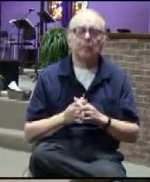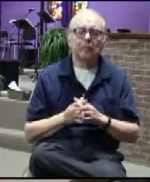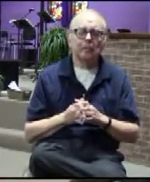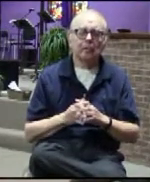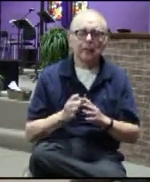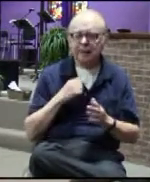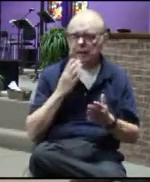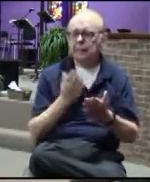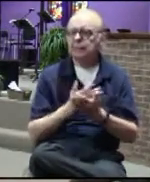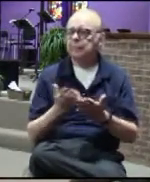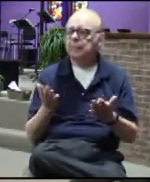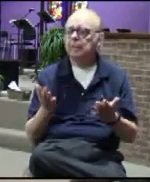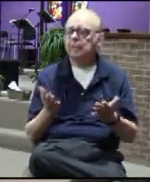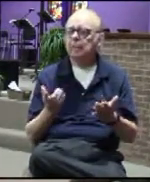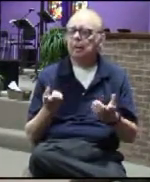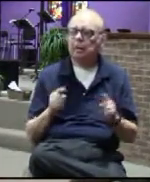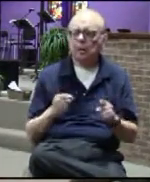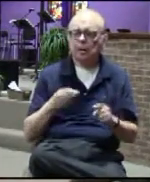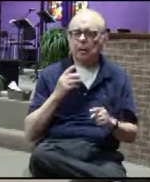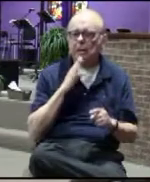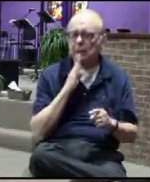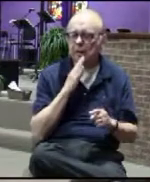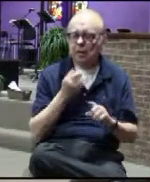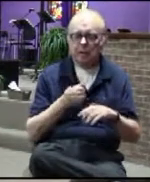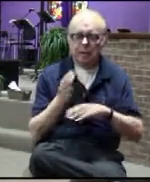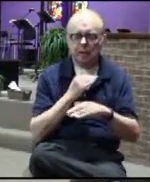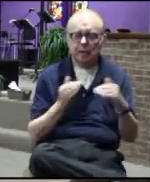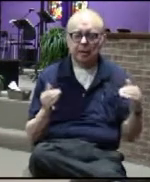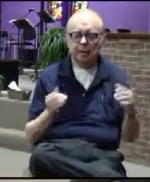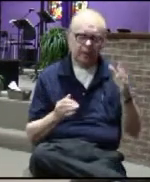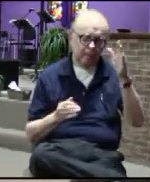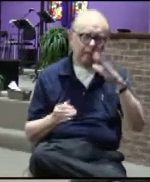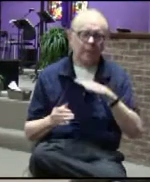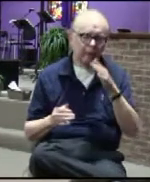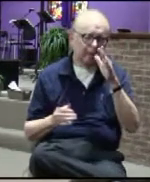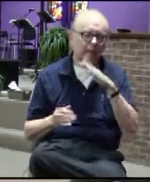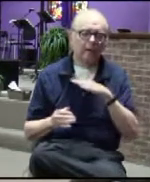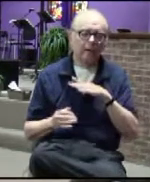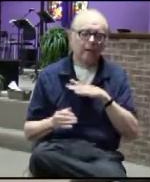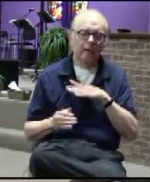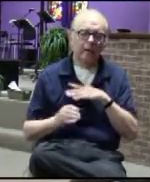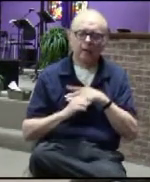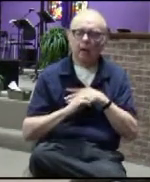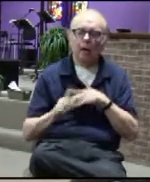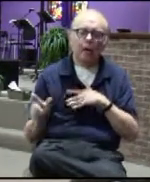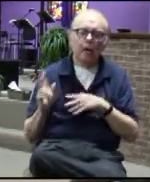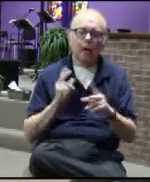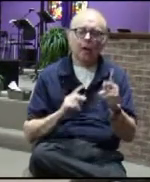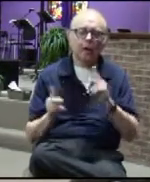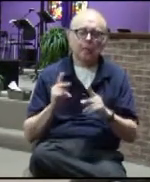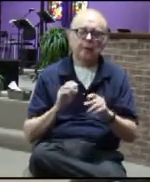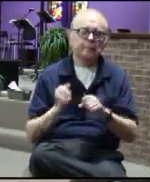let me say something to y'all when God speaks from heaven ladies and gentlemen all creation hears it